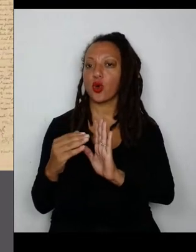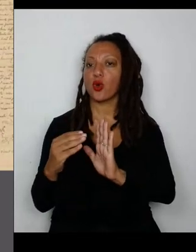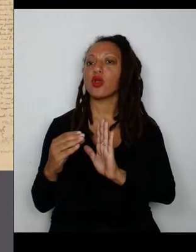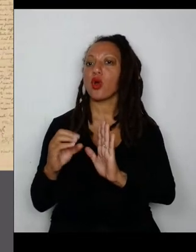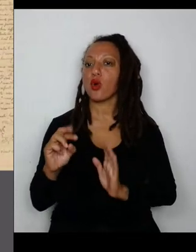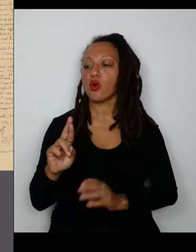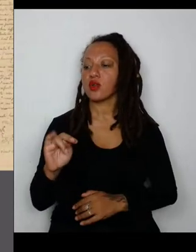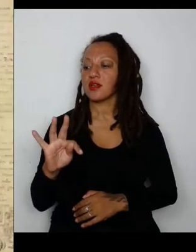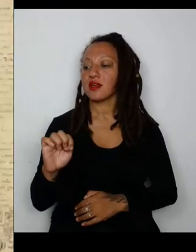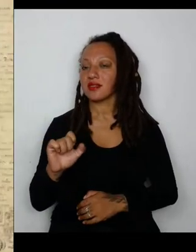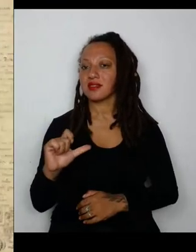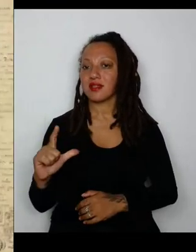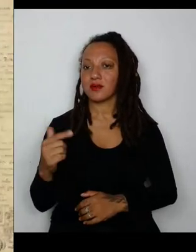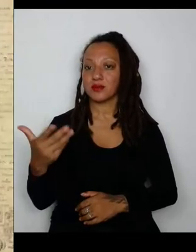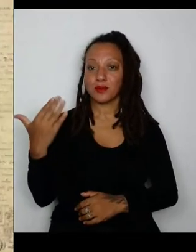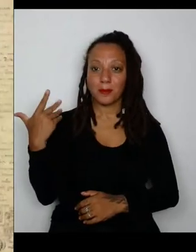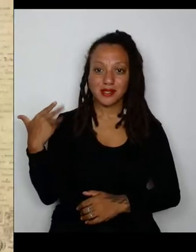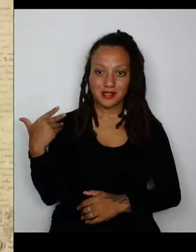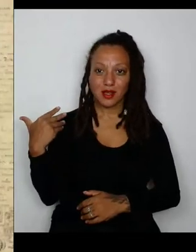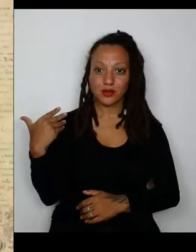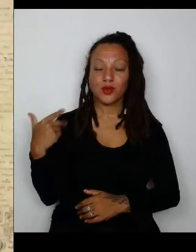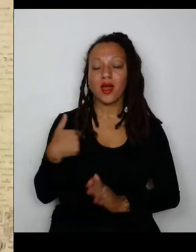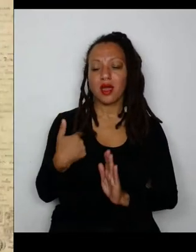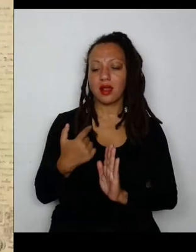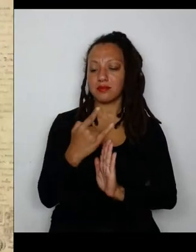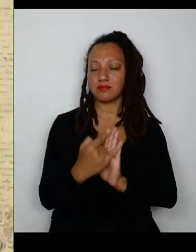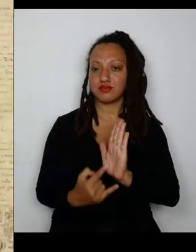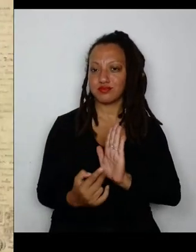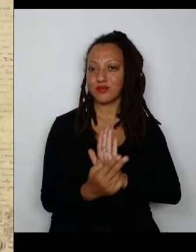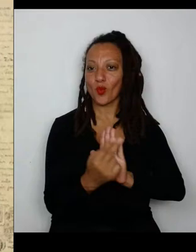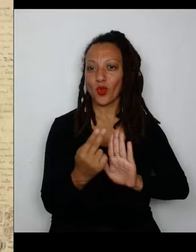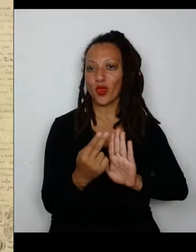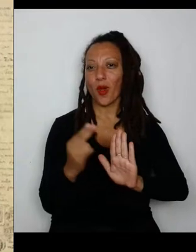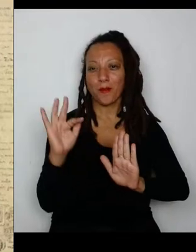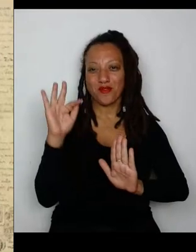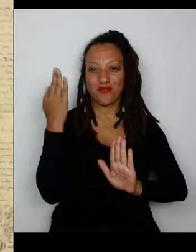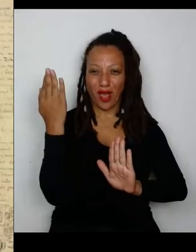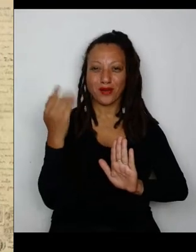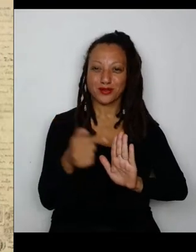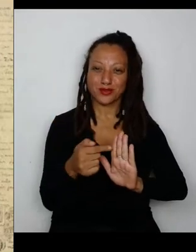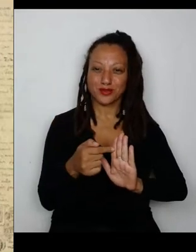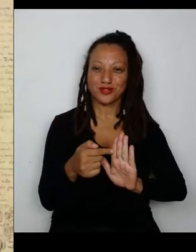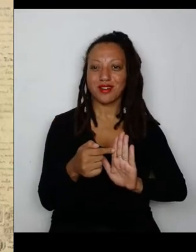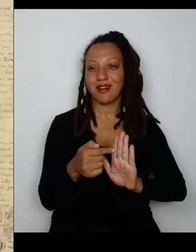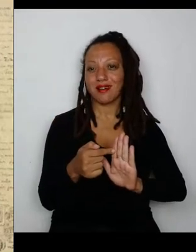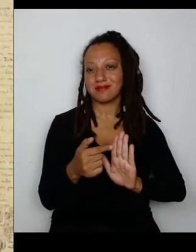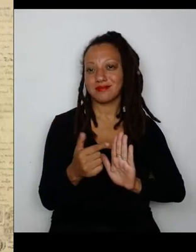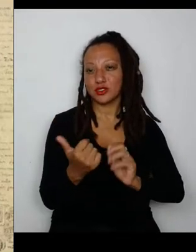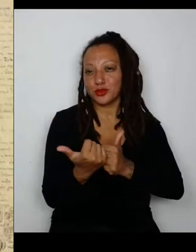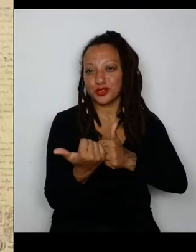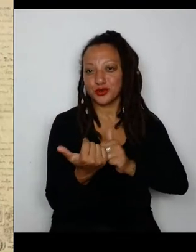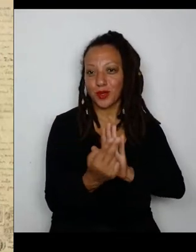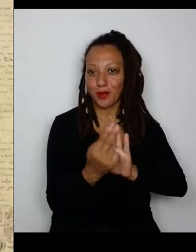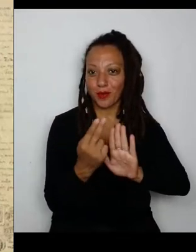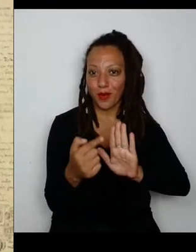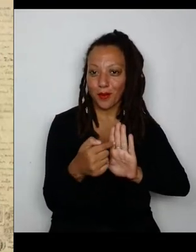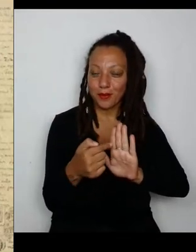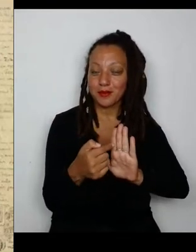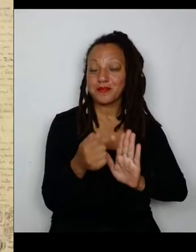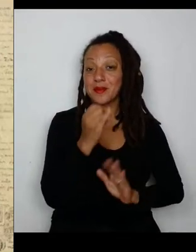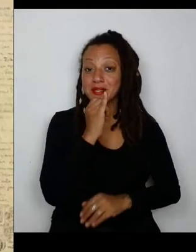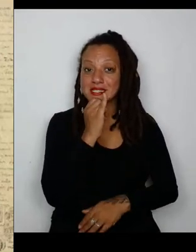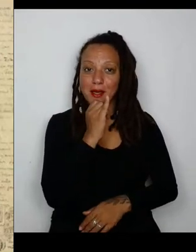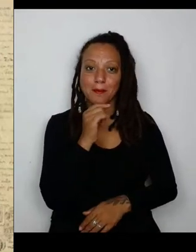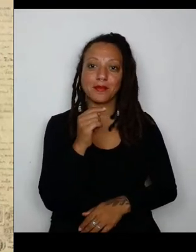name in the opening issue of lesore for example he assumed the identity of a female theater